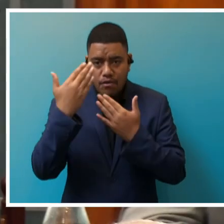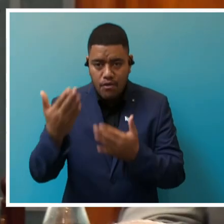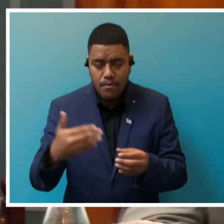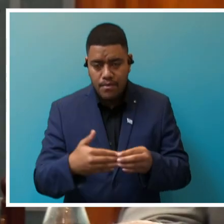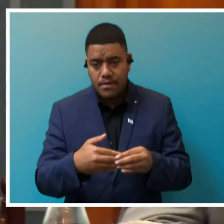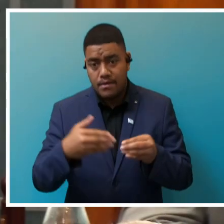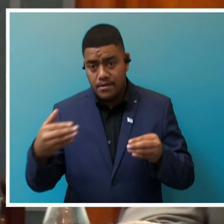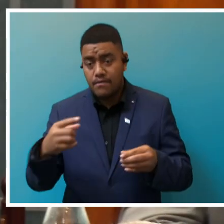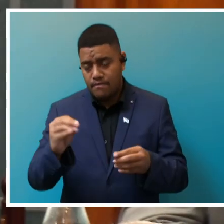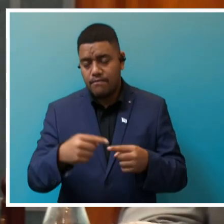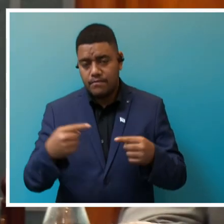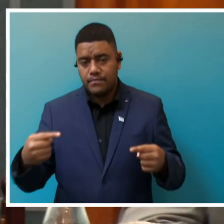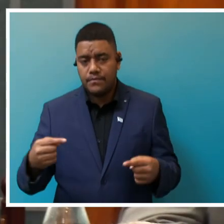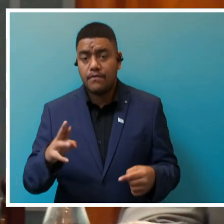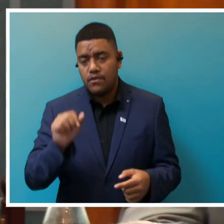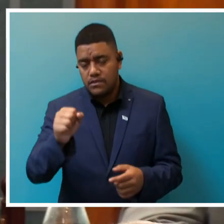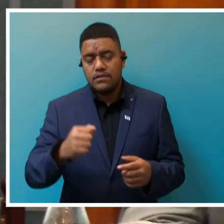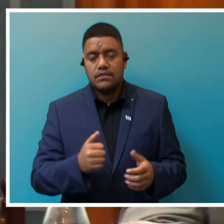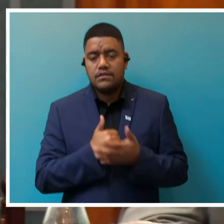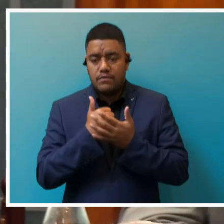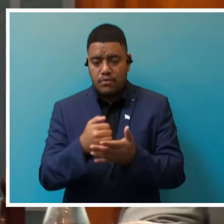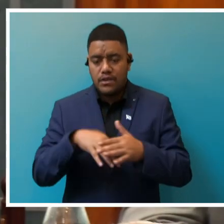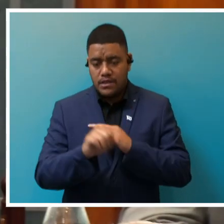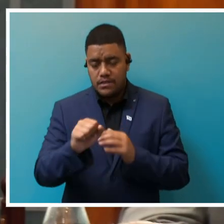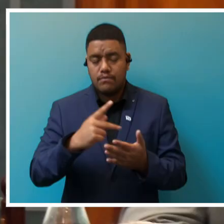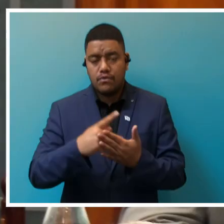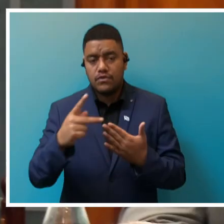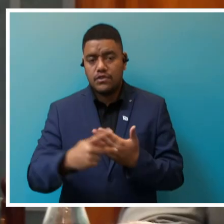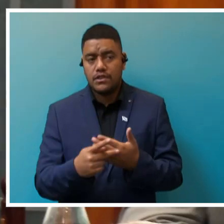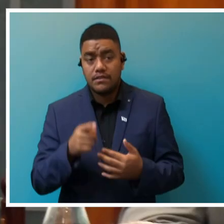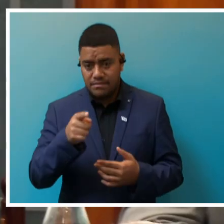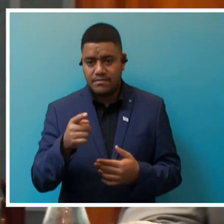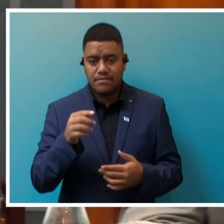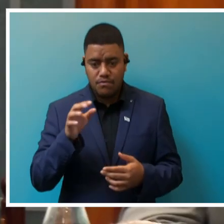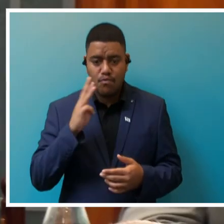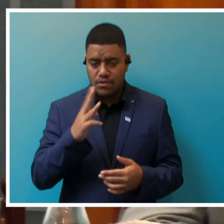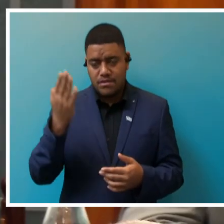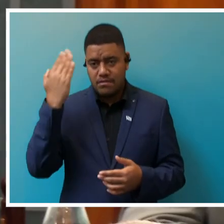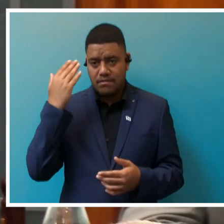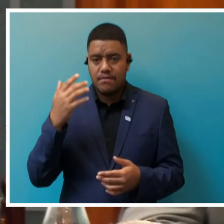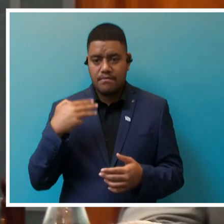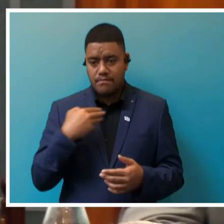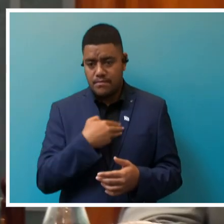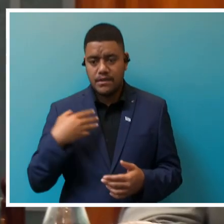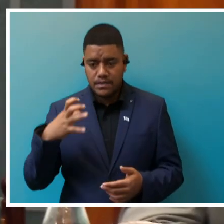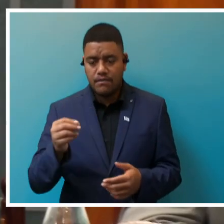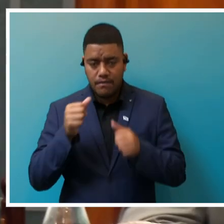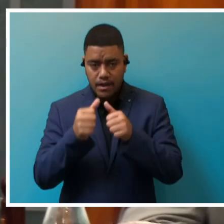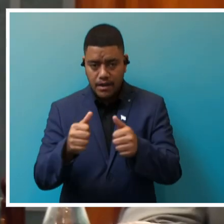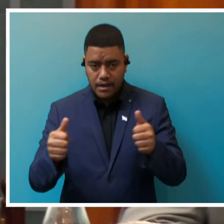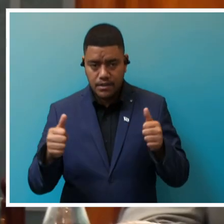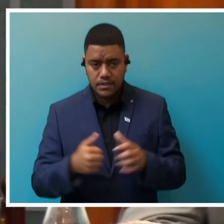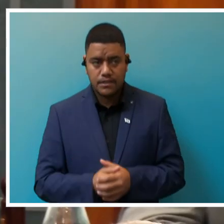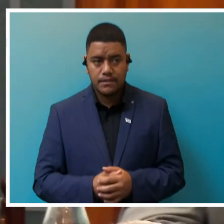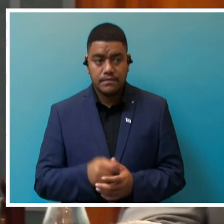Opposition for his support in this project. He was then the Minister for Agriculture. Although the overall